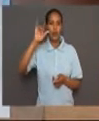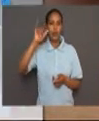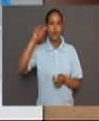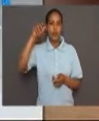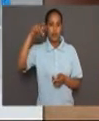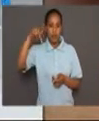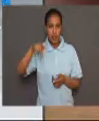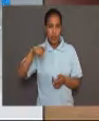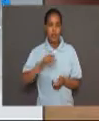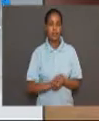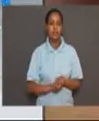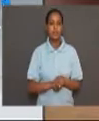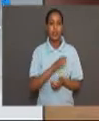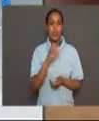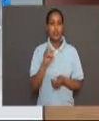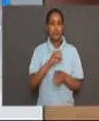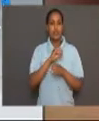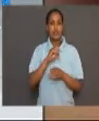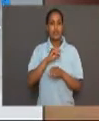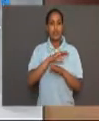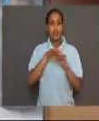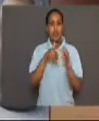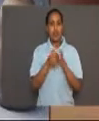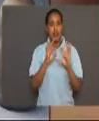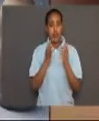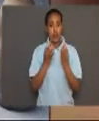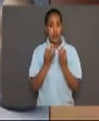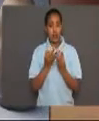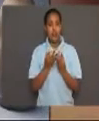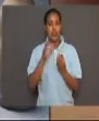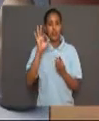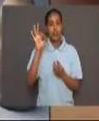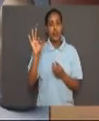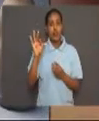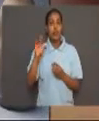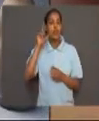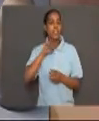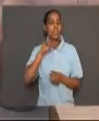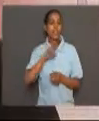polyphthalamide, and the whole family of fluoroplastics.